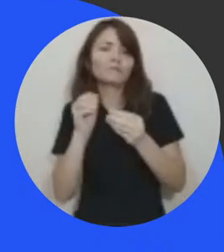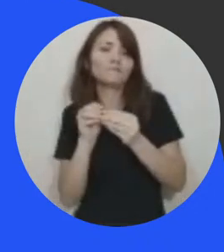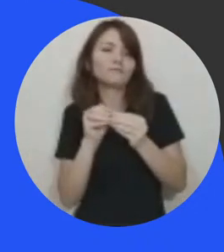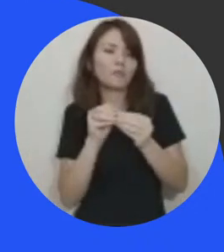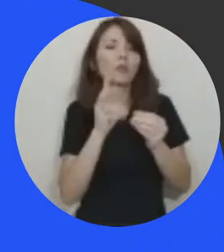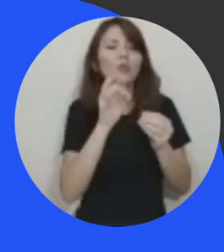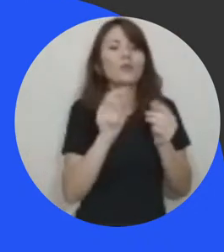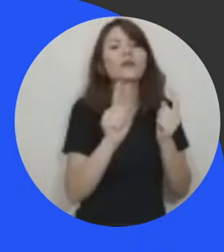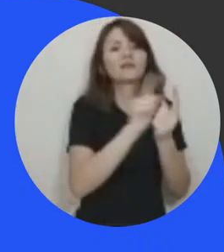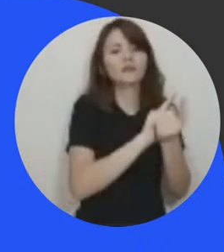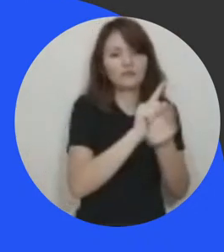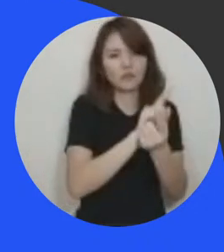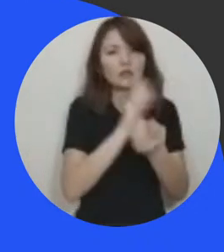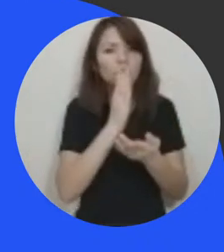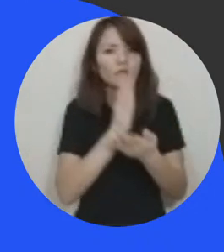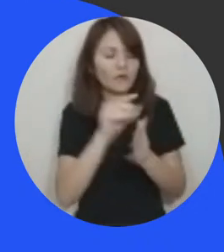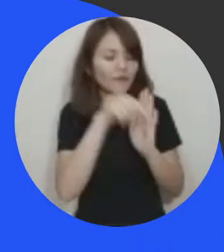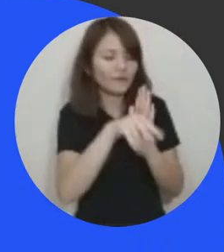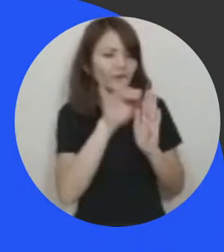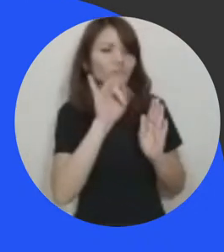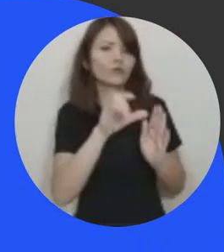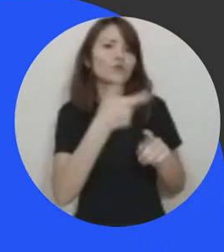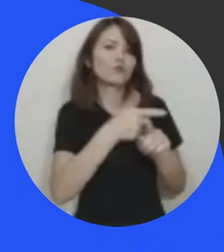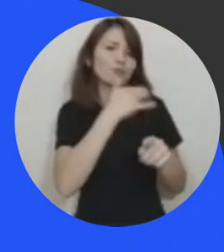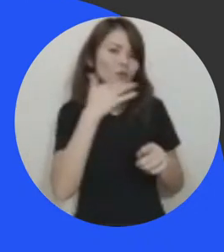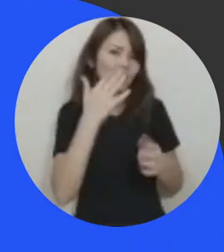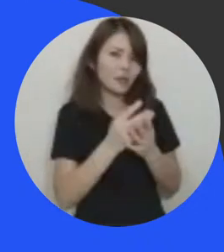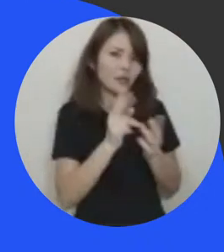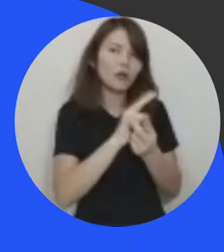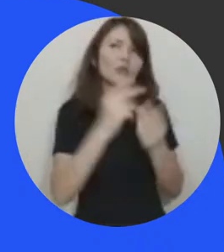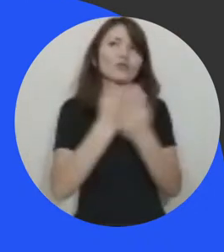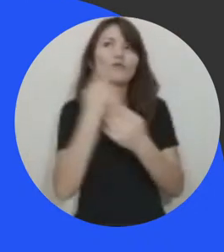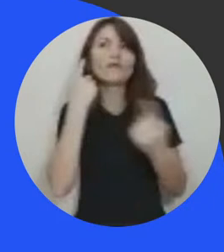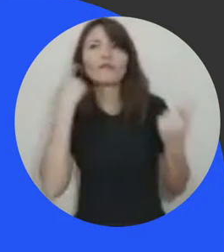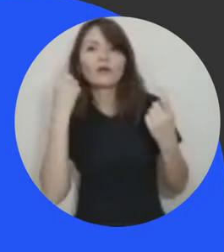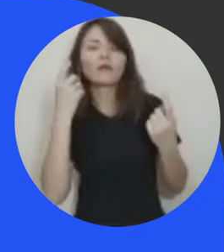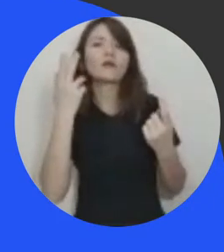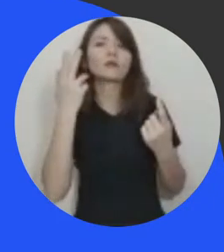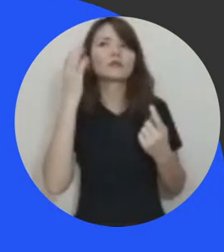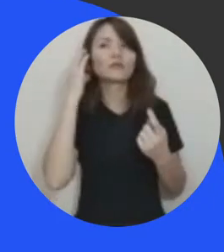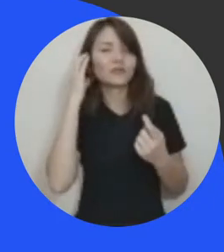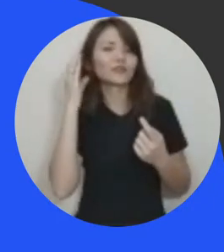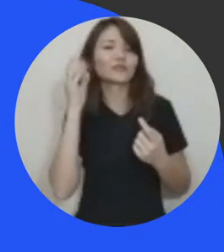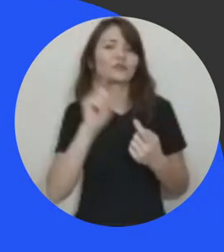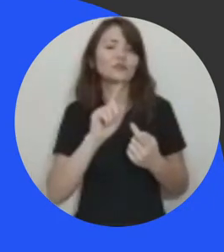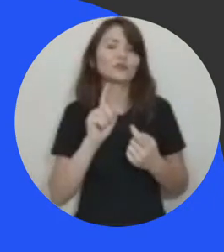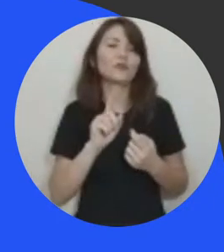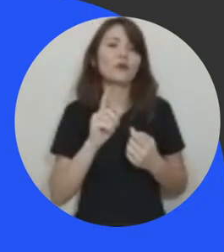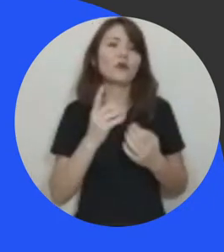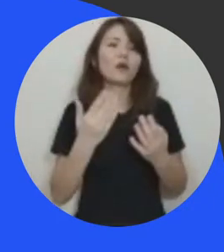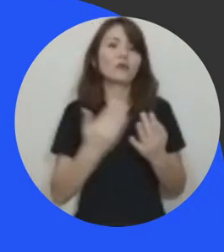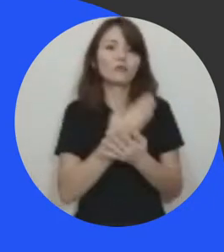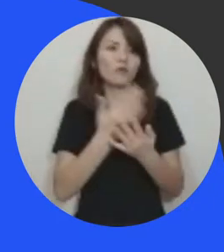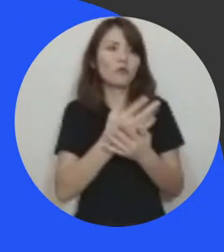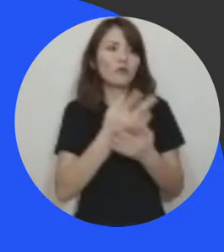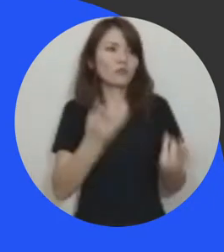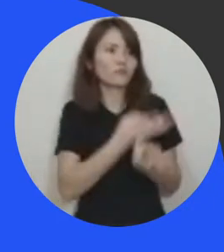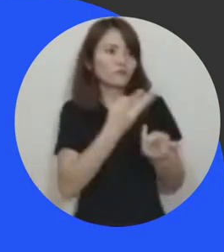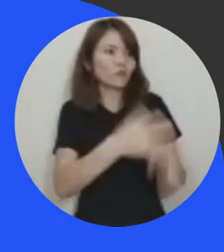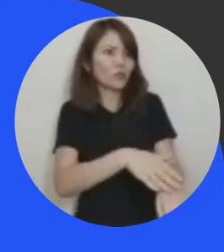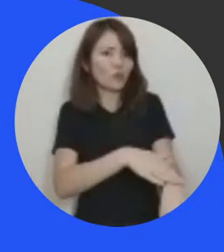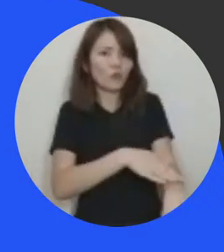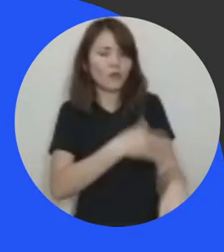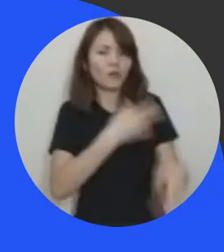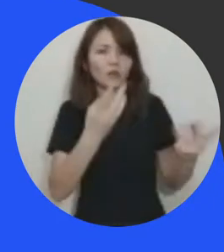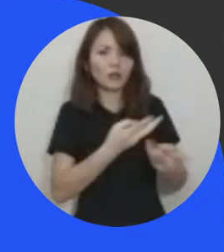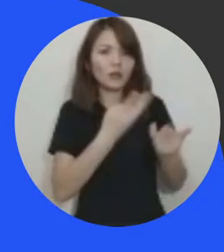there's a lot of things in the news about the idea that as the virus lasts longer, as it sticks around the human population, it will become